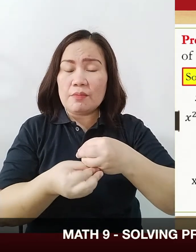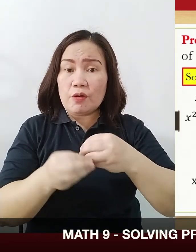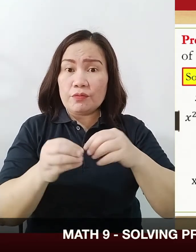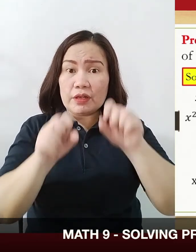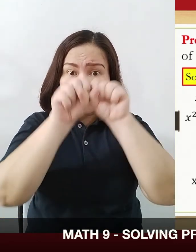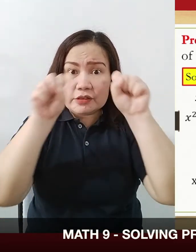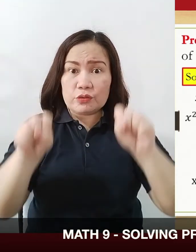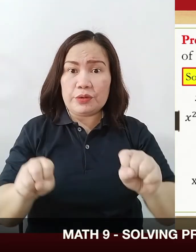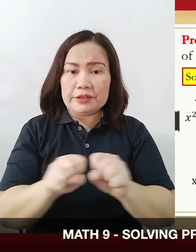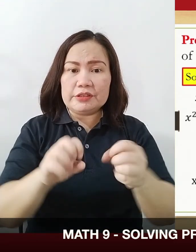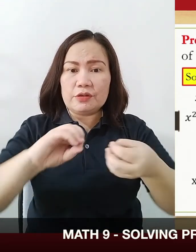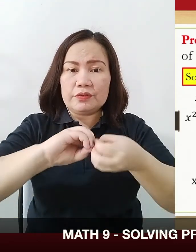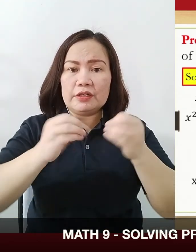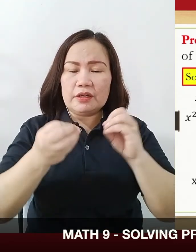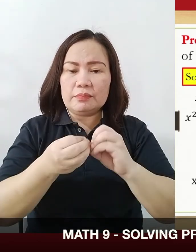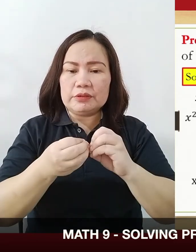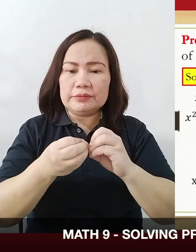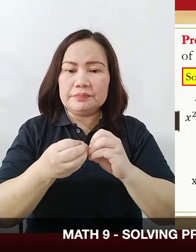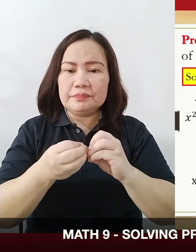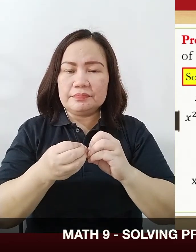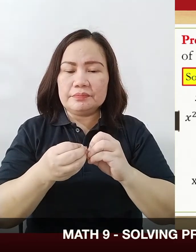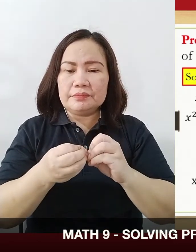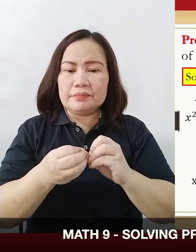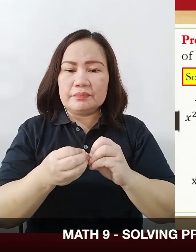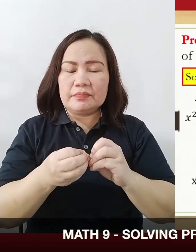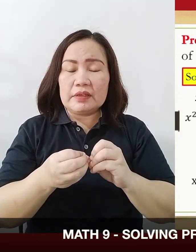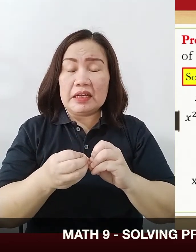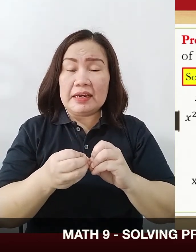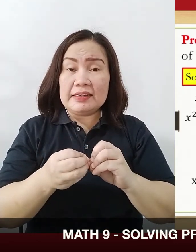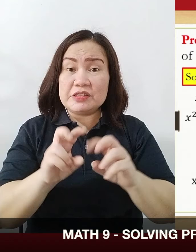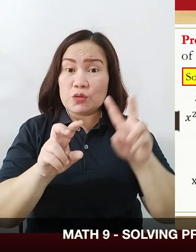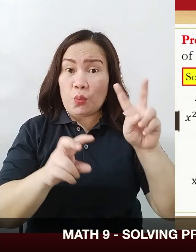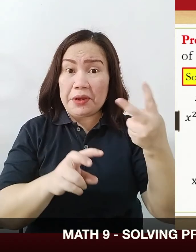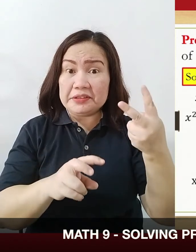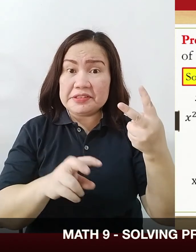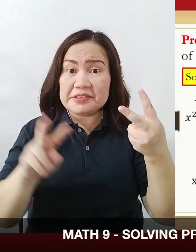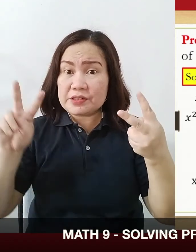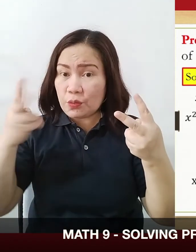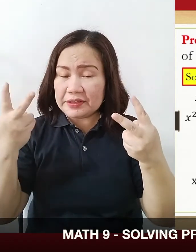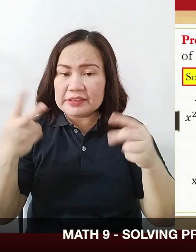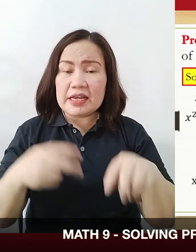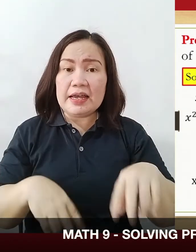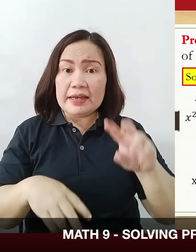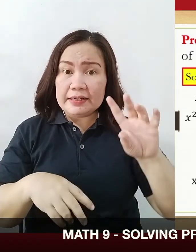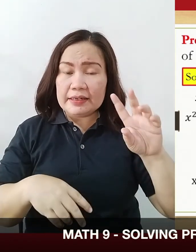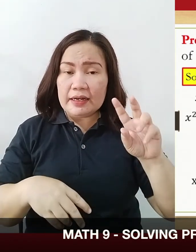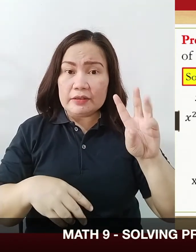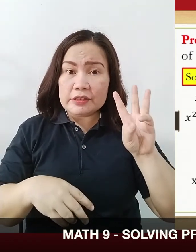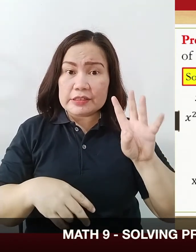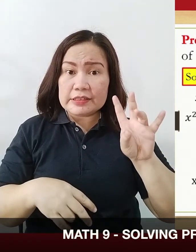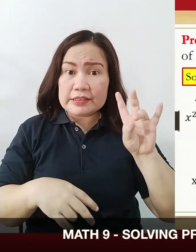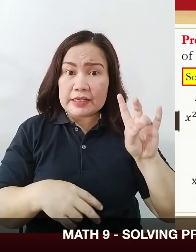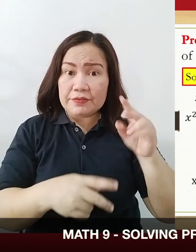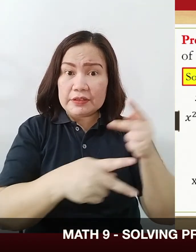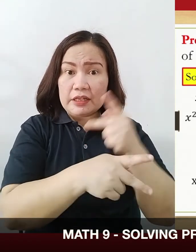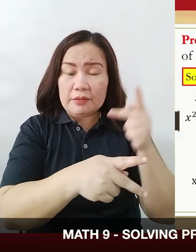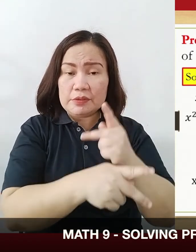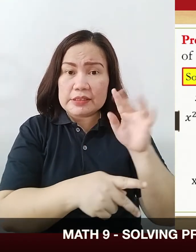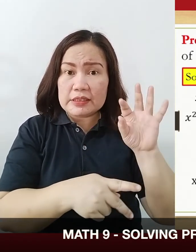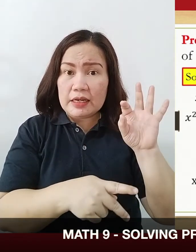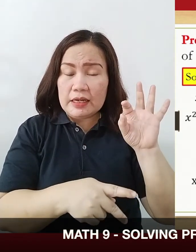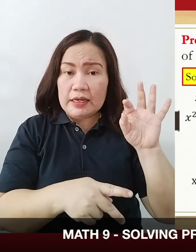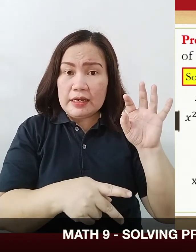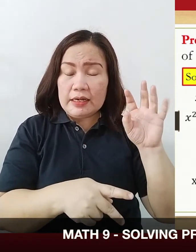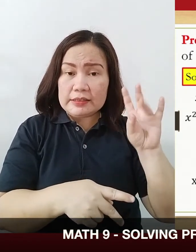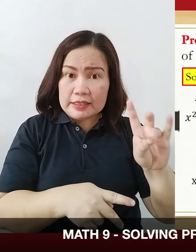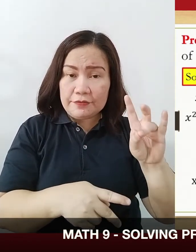the squares of the number. Pag inad daw natin yung squares ng dalawang number natin, so the square of 7 is